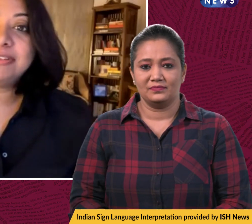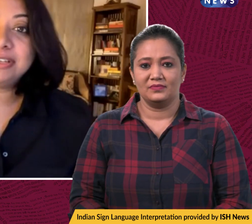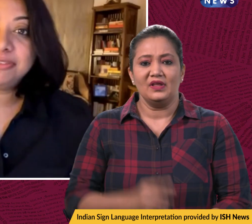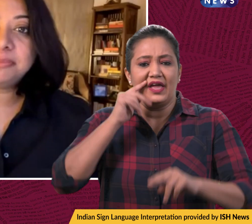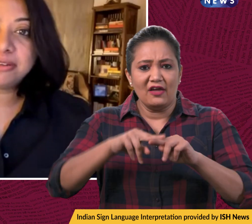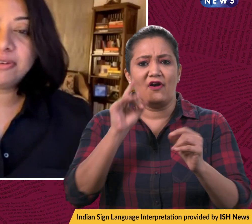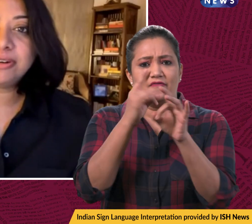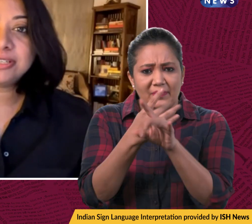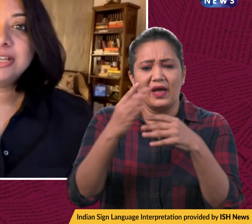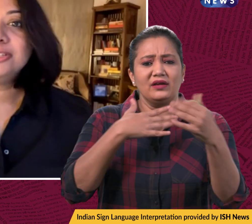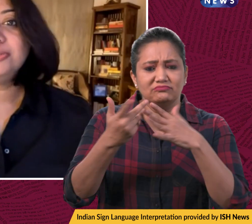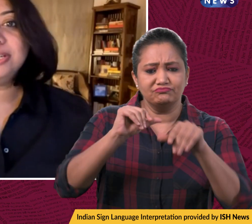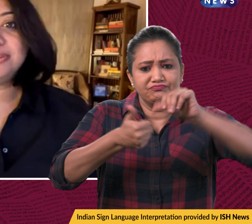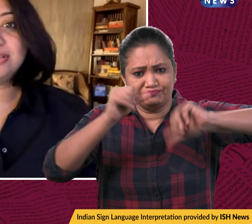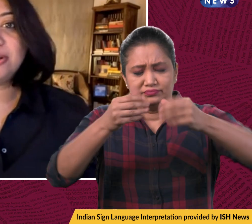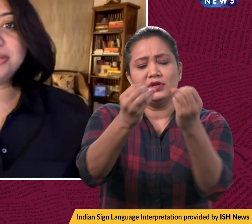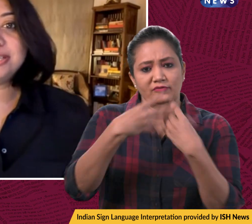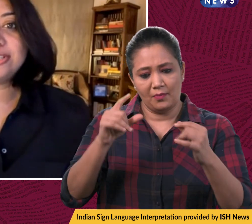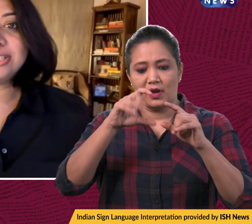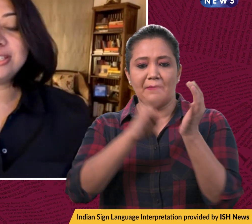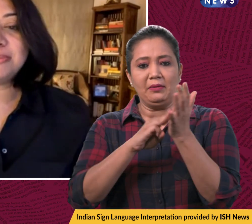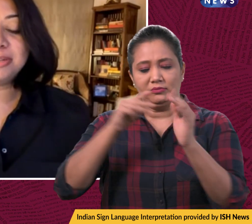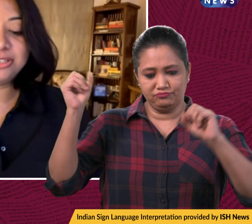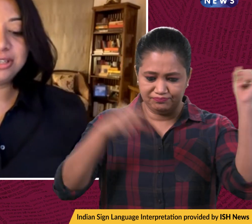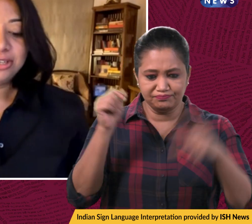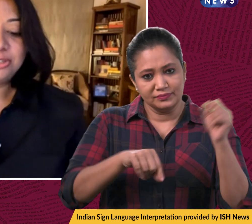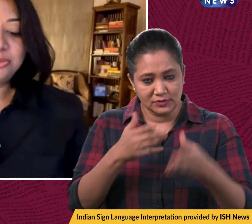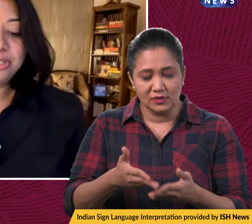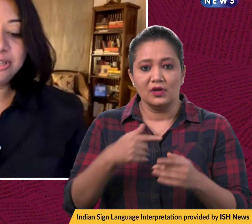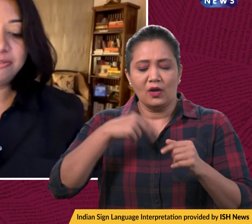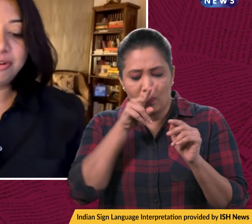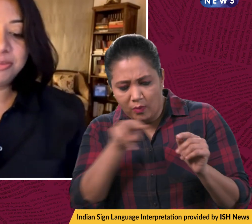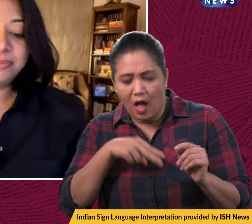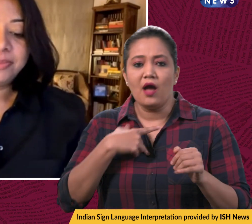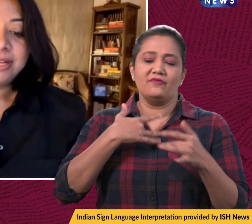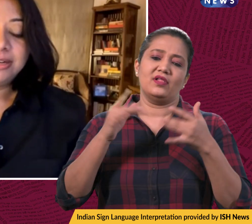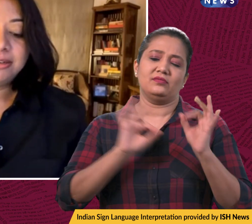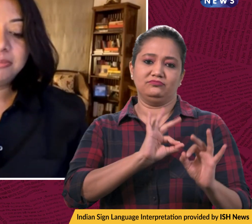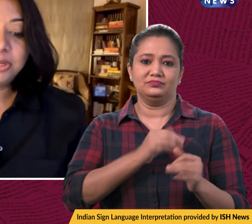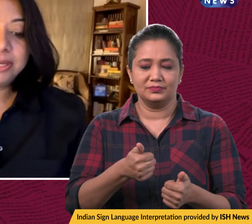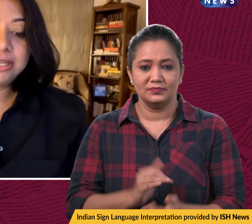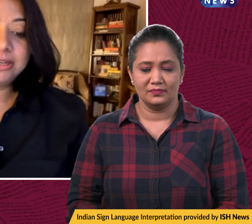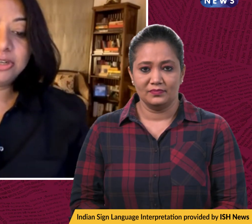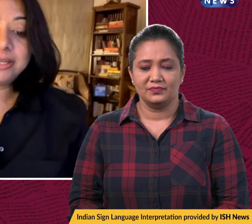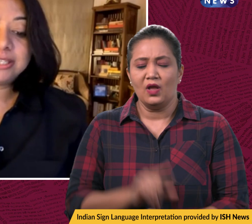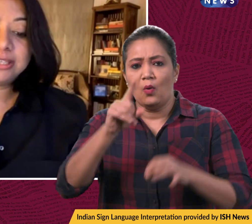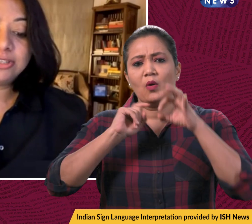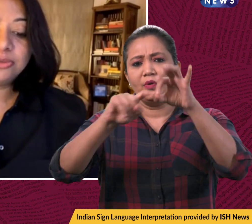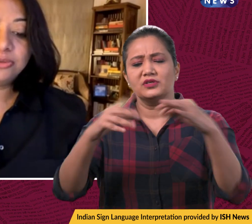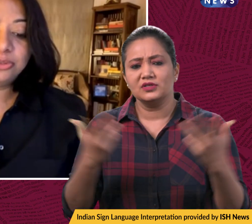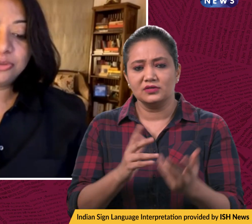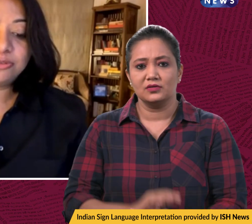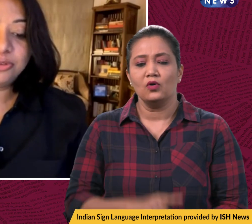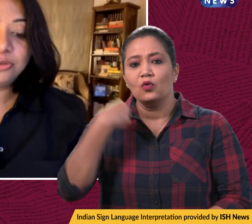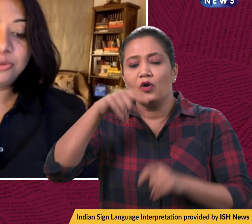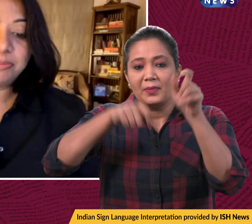you have any feedback for us, do leave it in the comment section. It is our pleasure to hear from you. A quick question